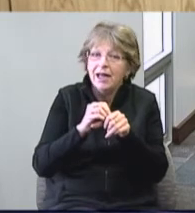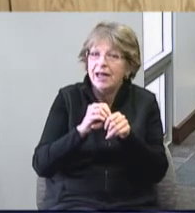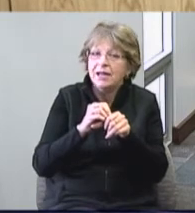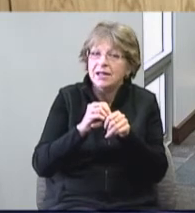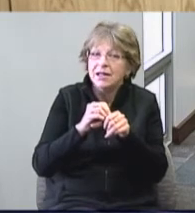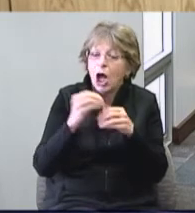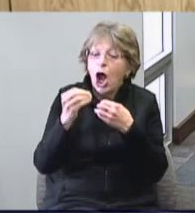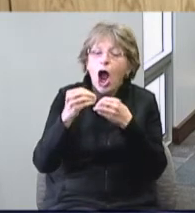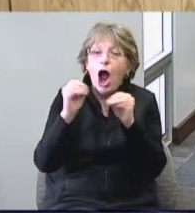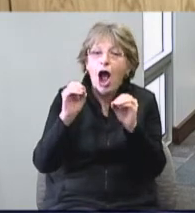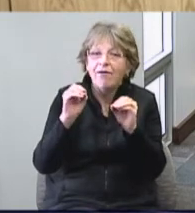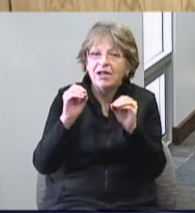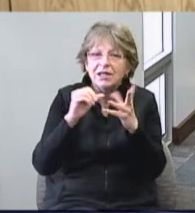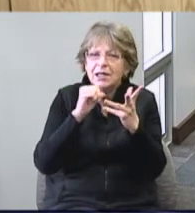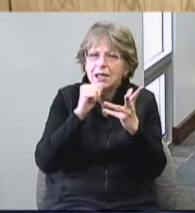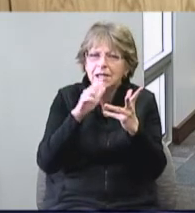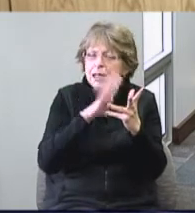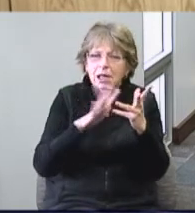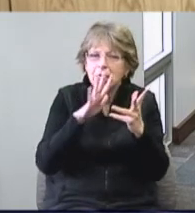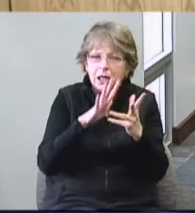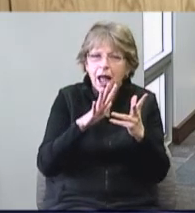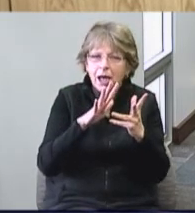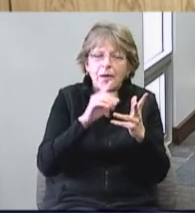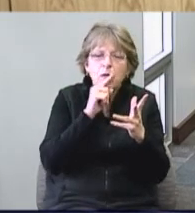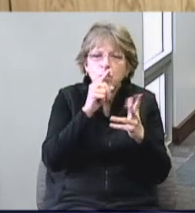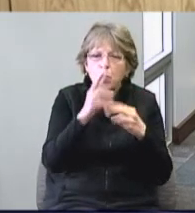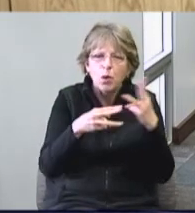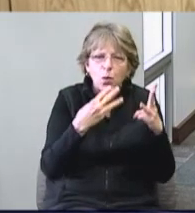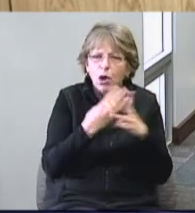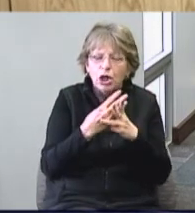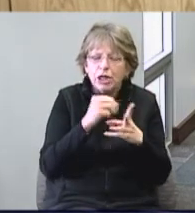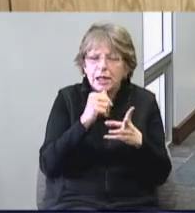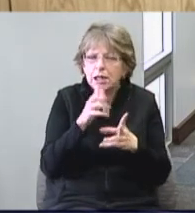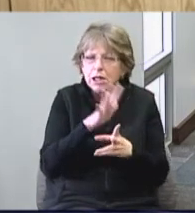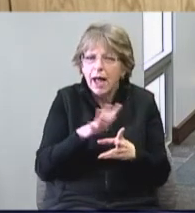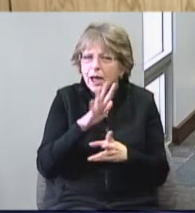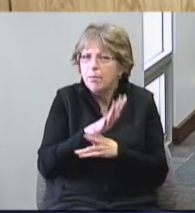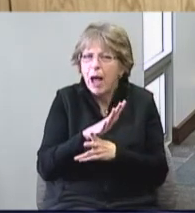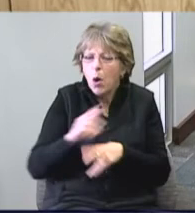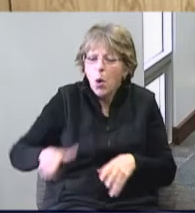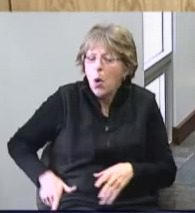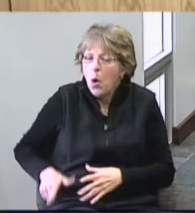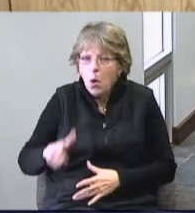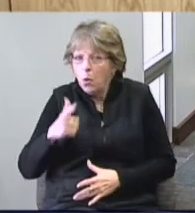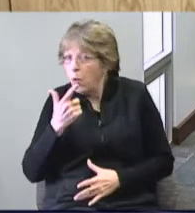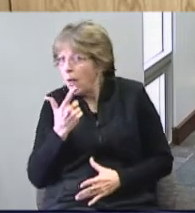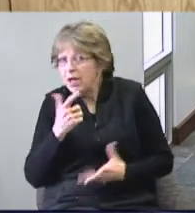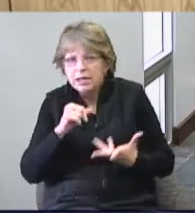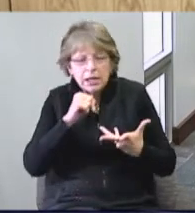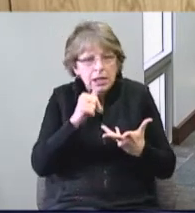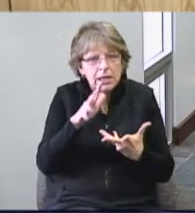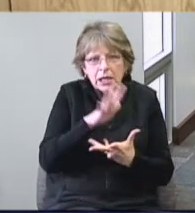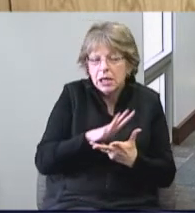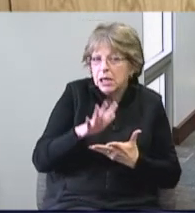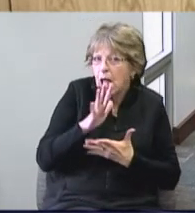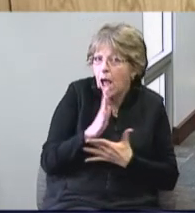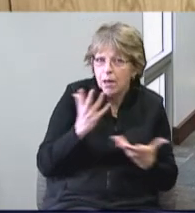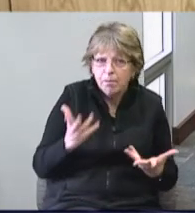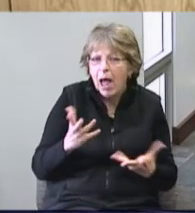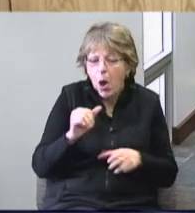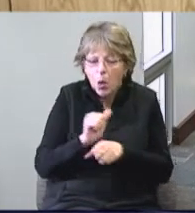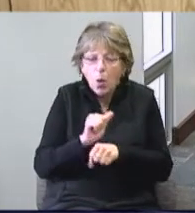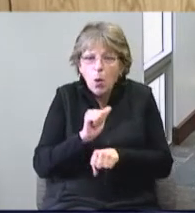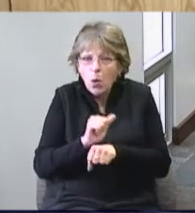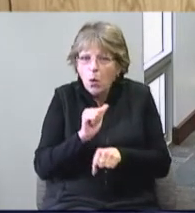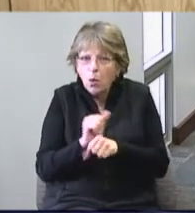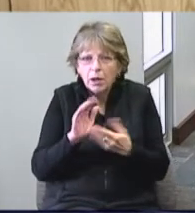weapons. It's not about the trust of the community. It's not about the morale within the department if officers are allowed to lie to internal affairs. That's